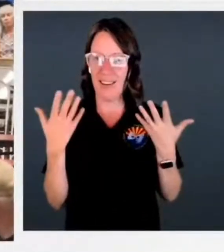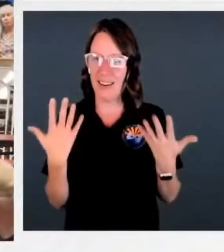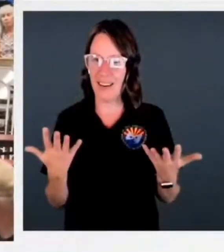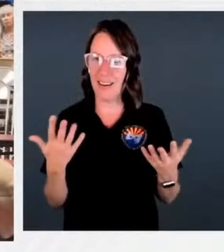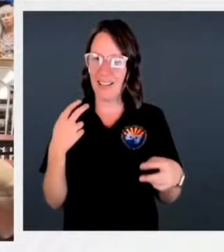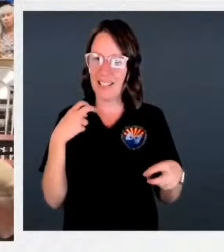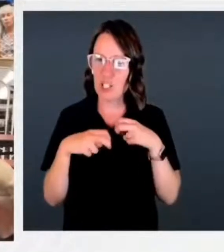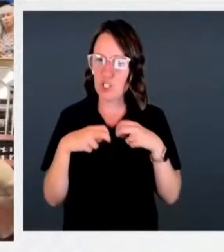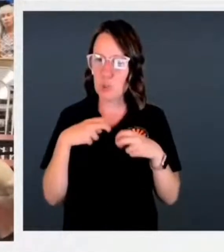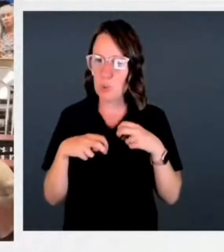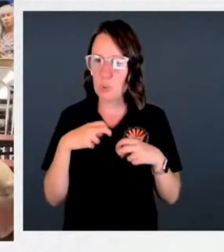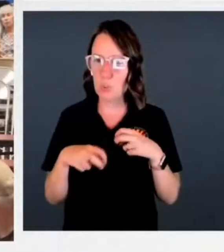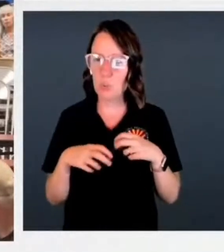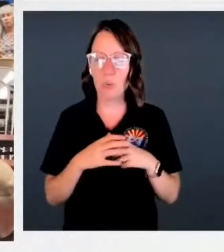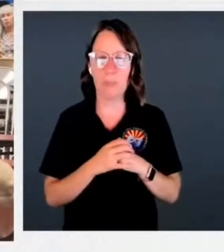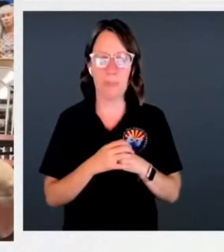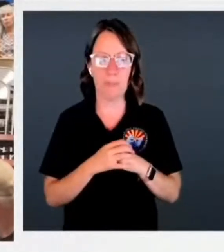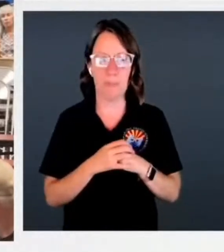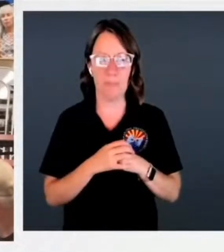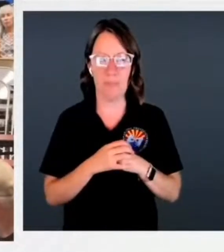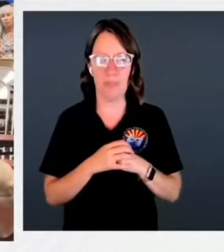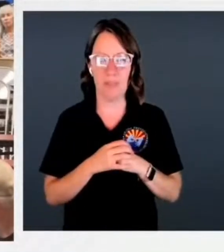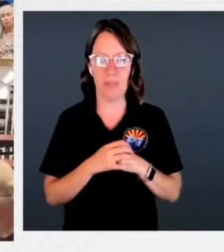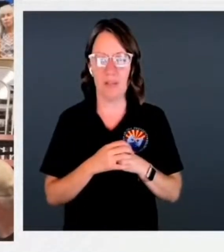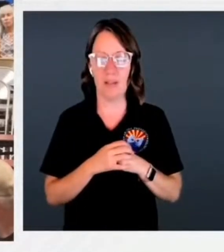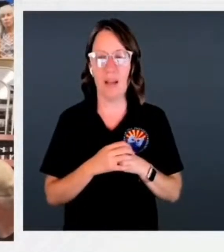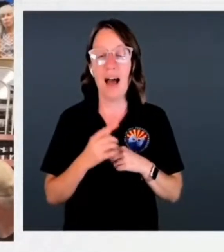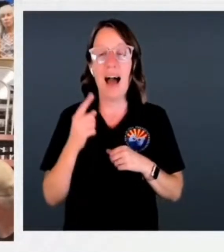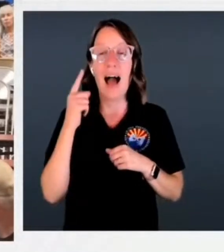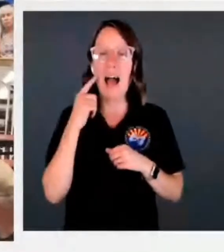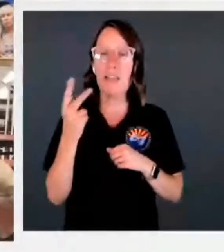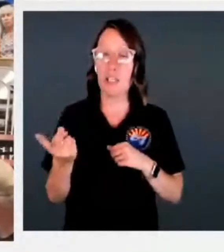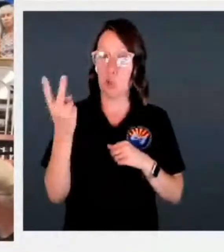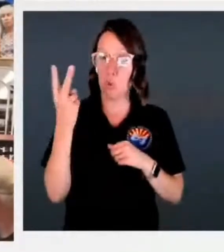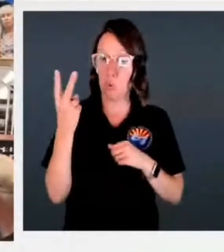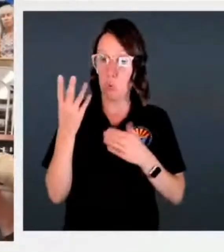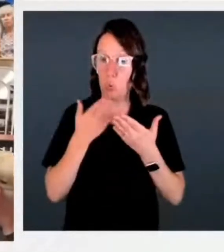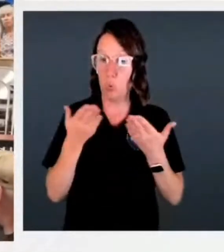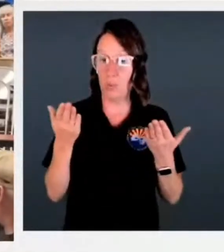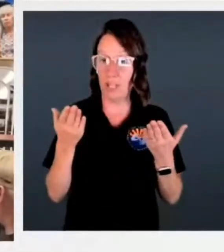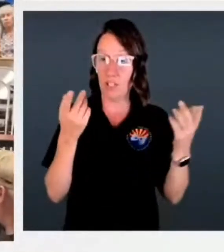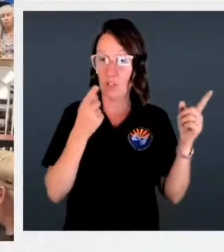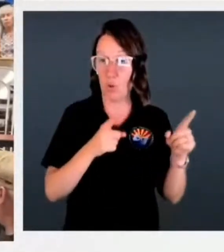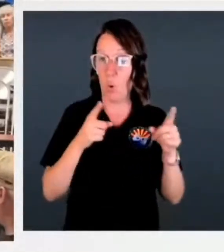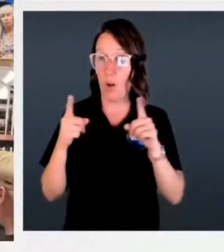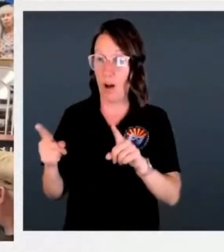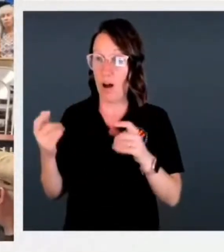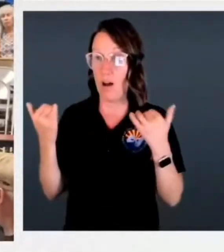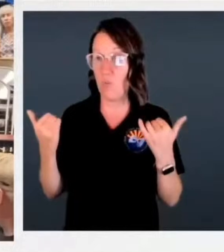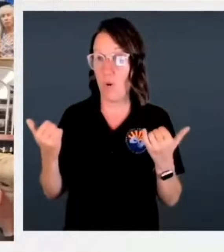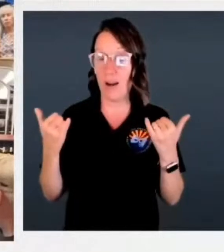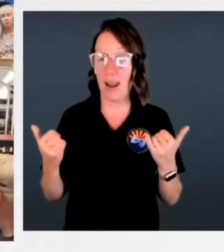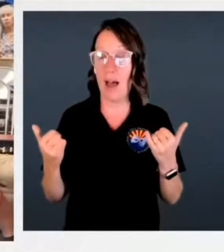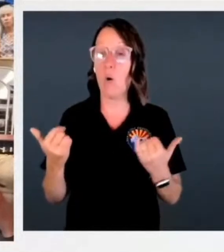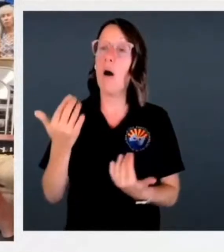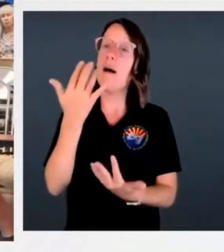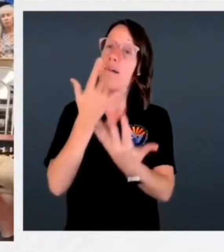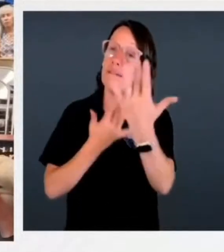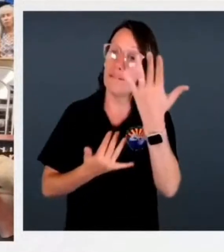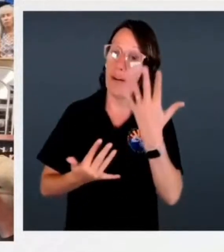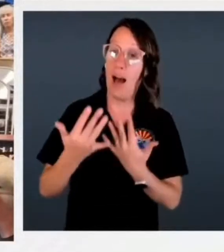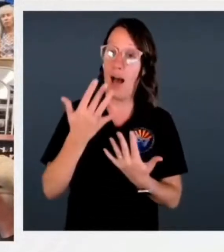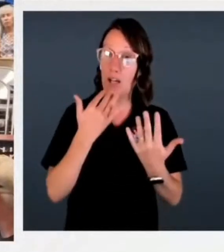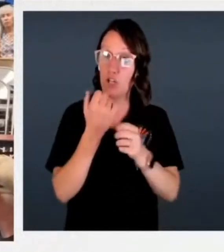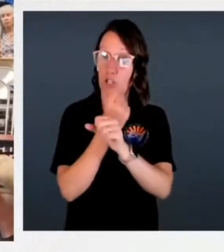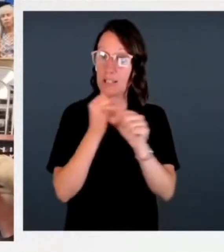in a different light, because there's two things going on. Fire safety in the valley, and it wouldn't help with